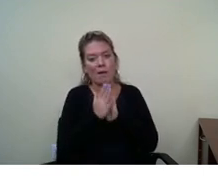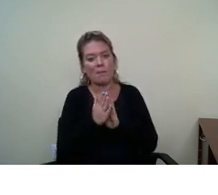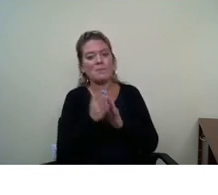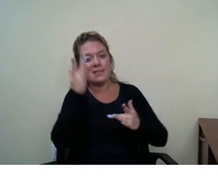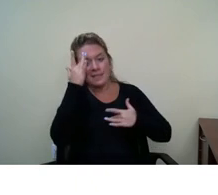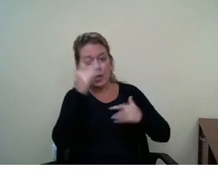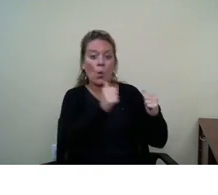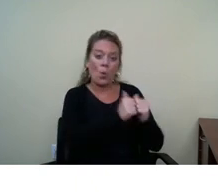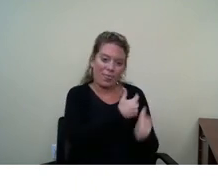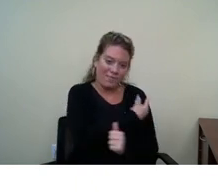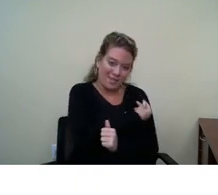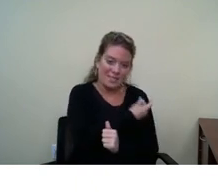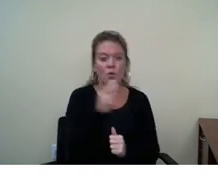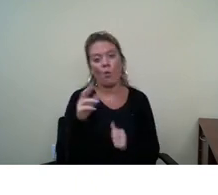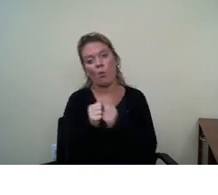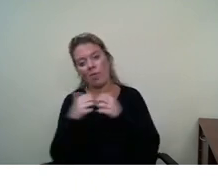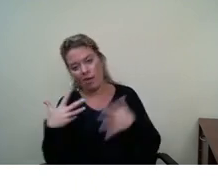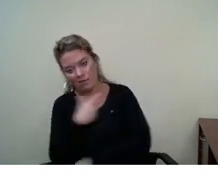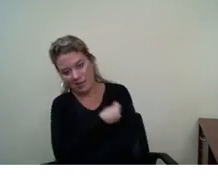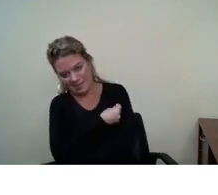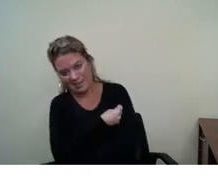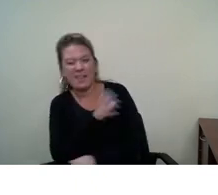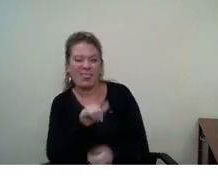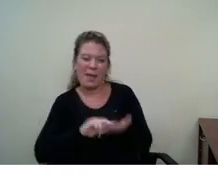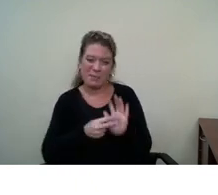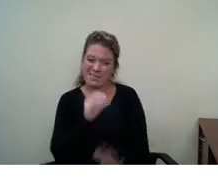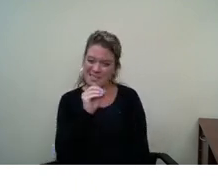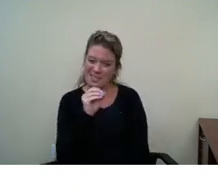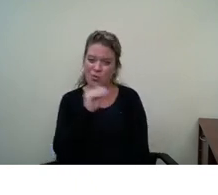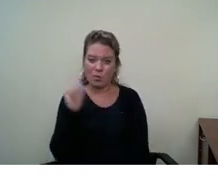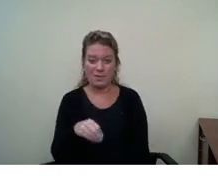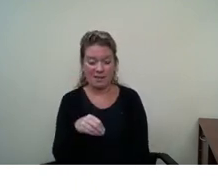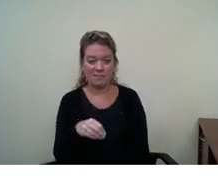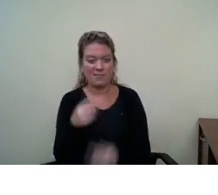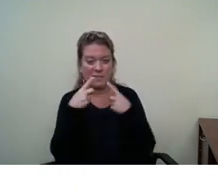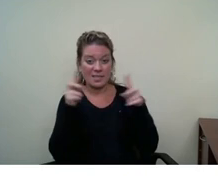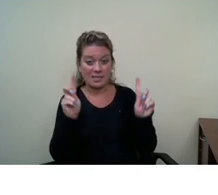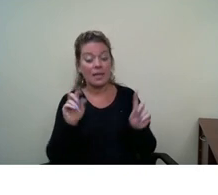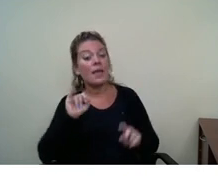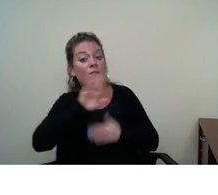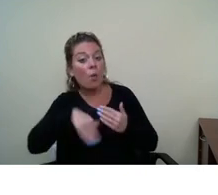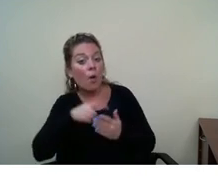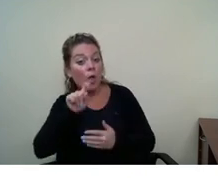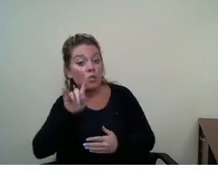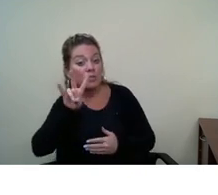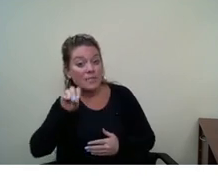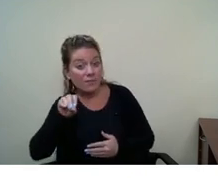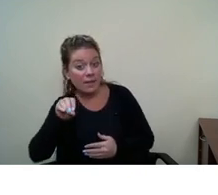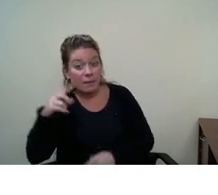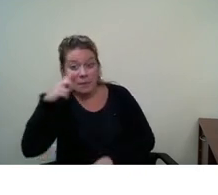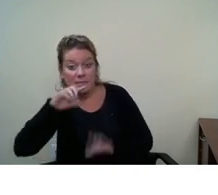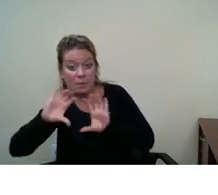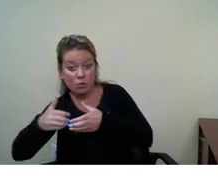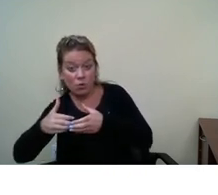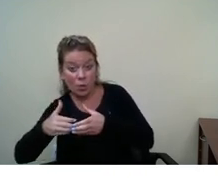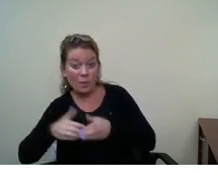have a 0% efficacy. If all 170 were in the placebo group and 0 people who got the